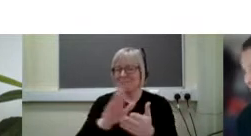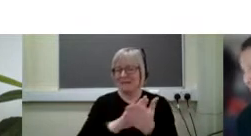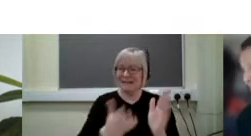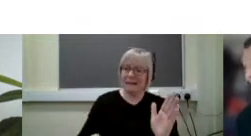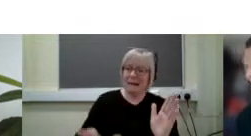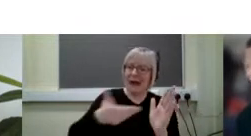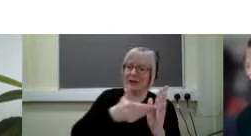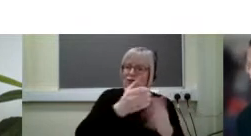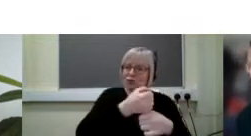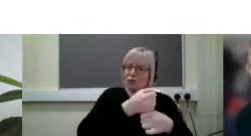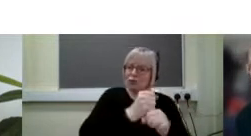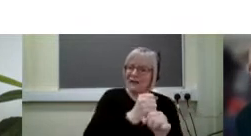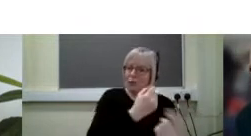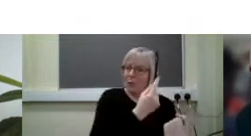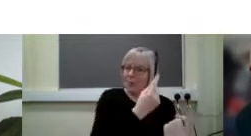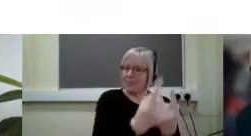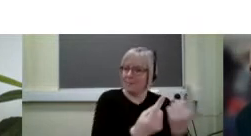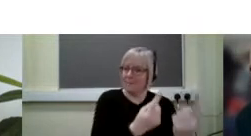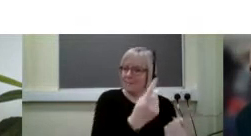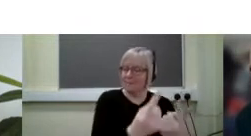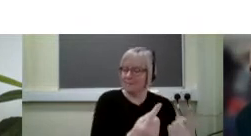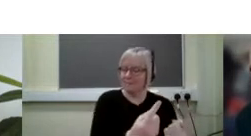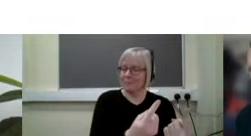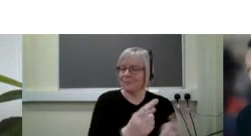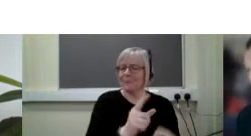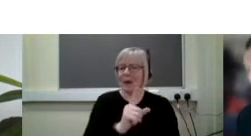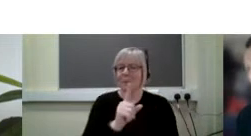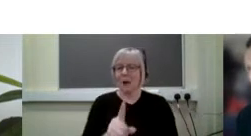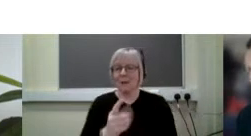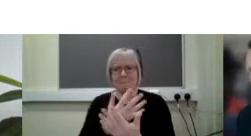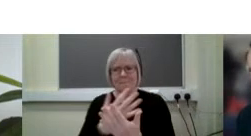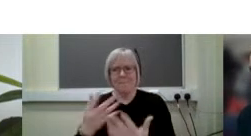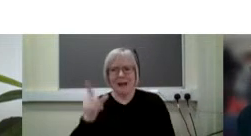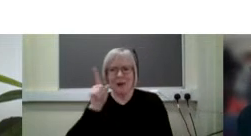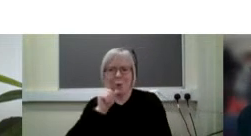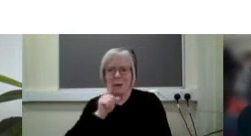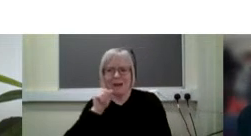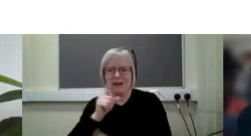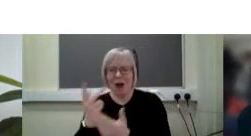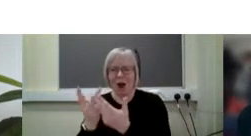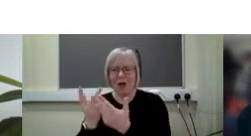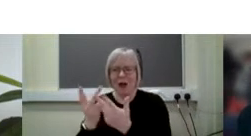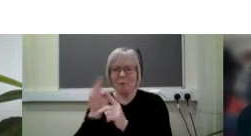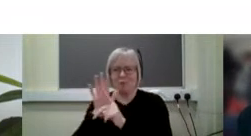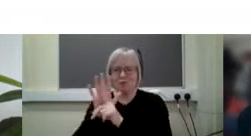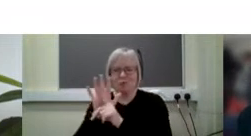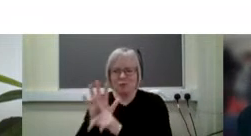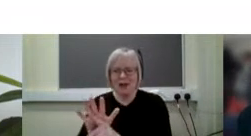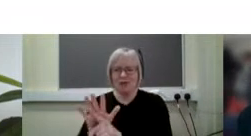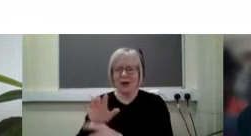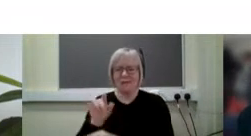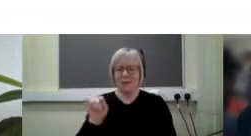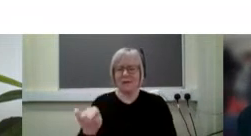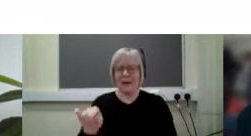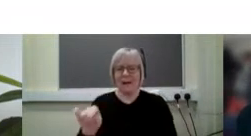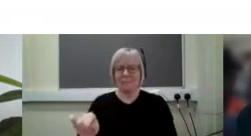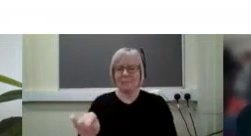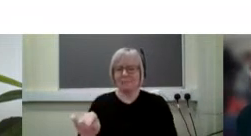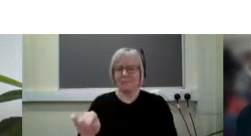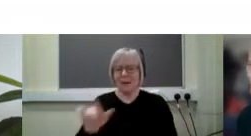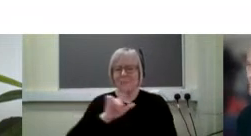on them. But then for many women, there was other pressures based around